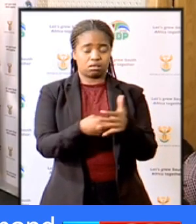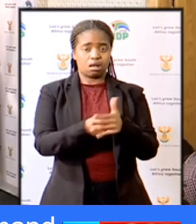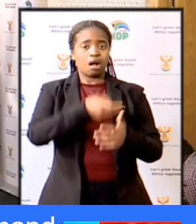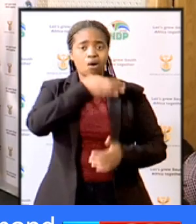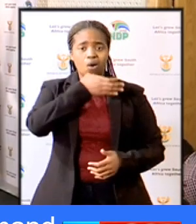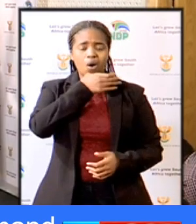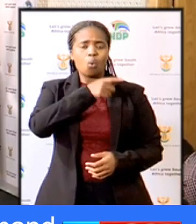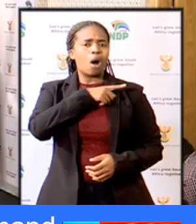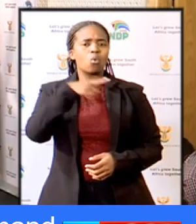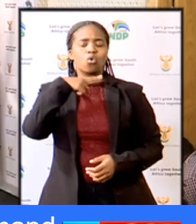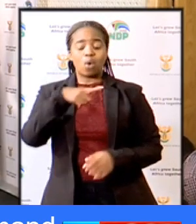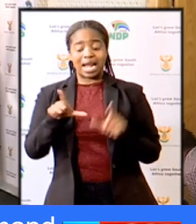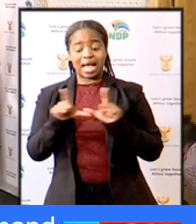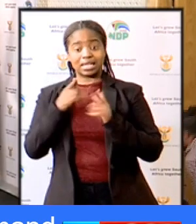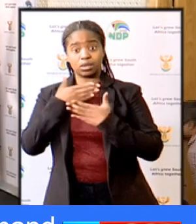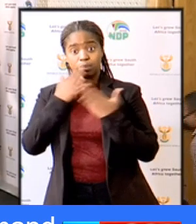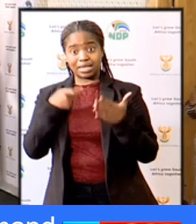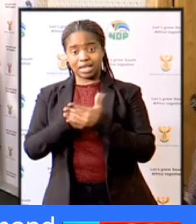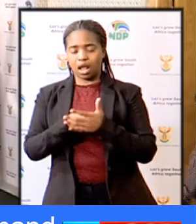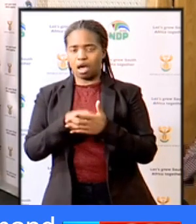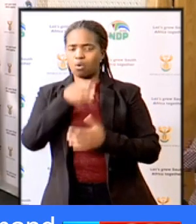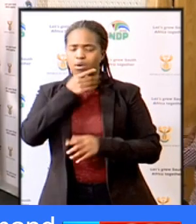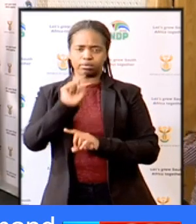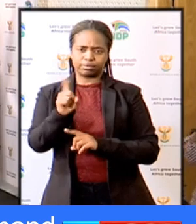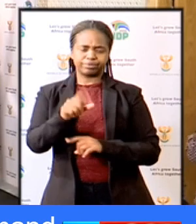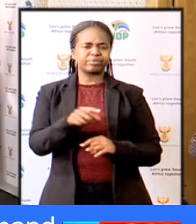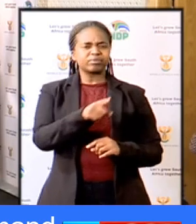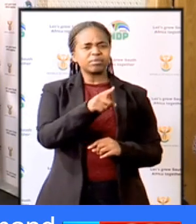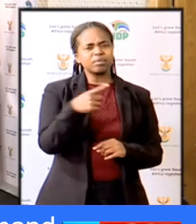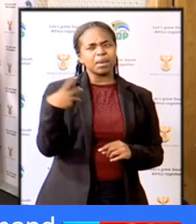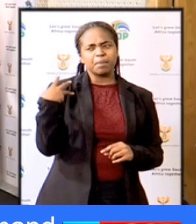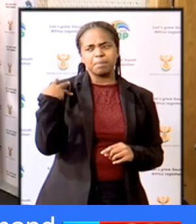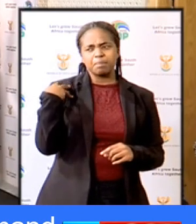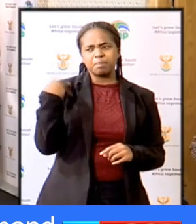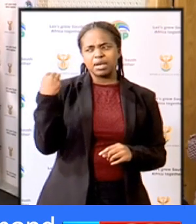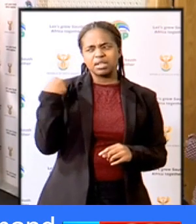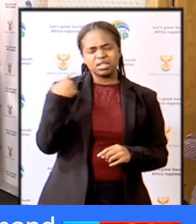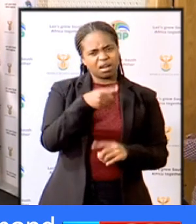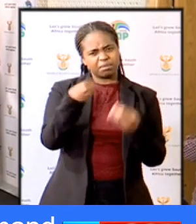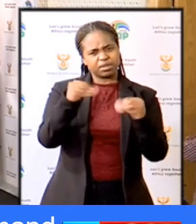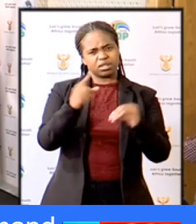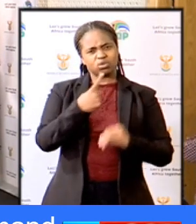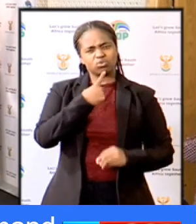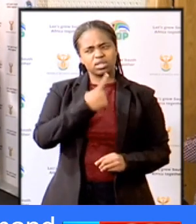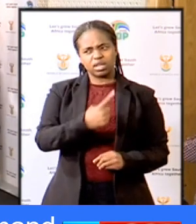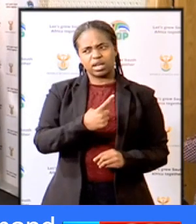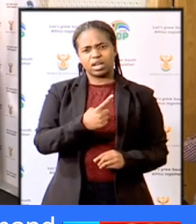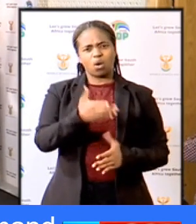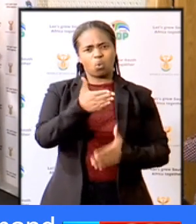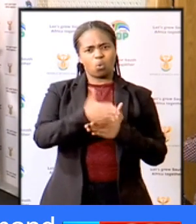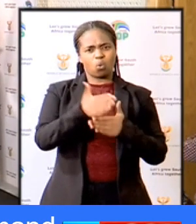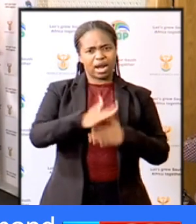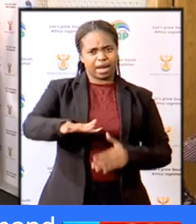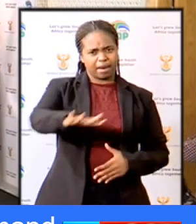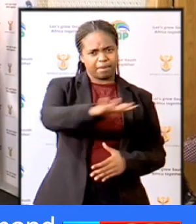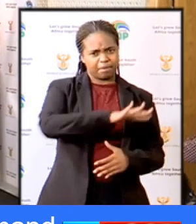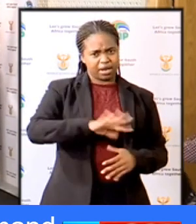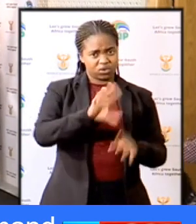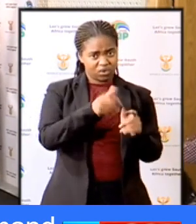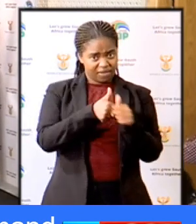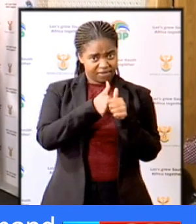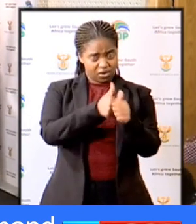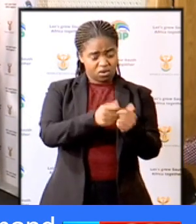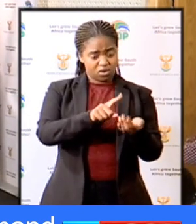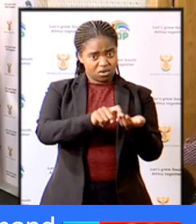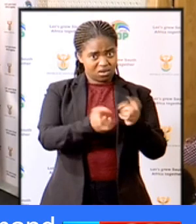end up selling illegally. You also said, Minister Patel, I heard you, you said the workplaces are following all the